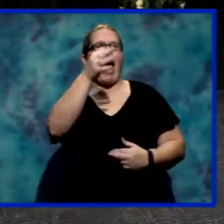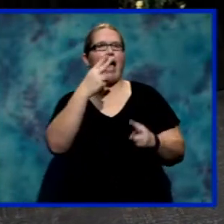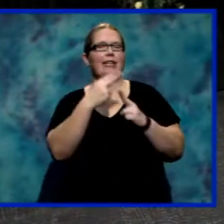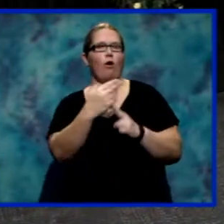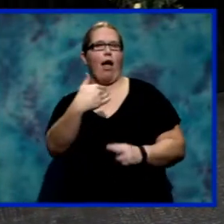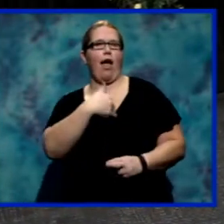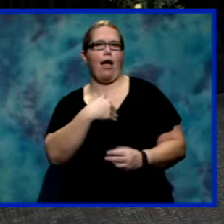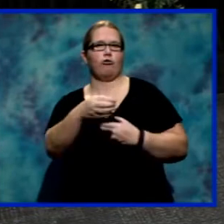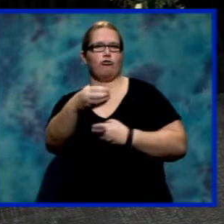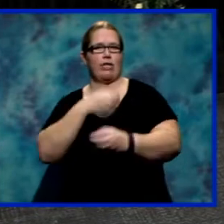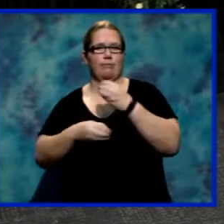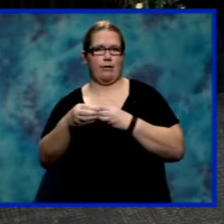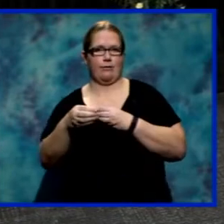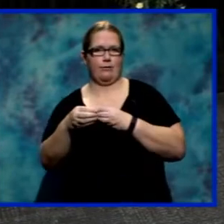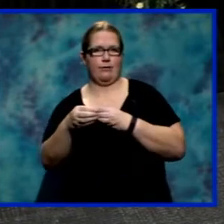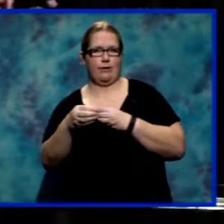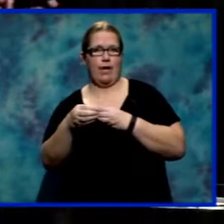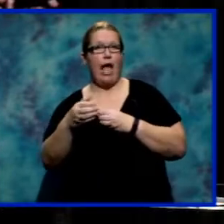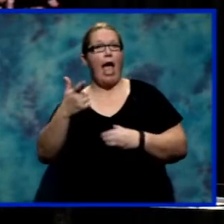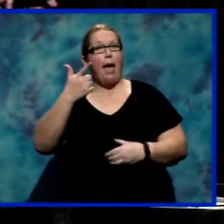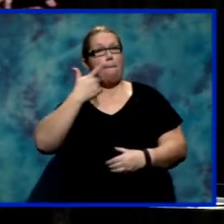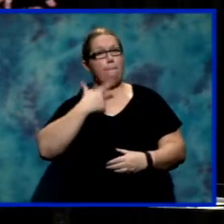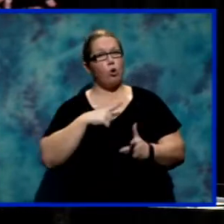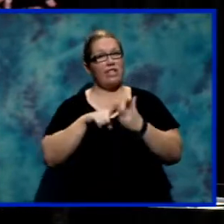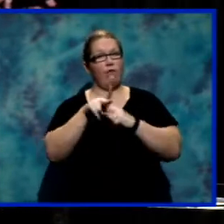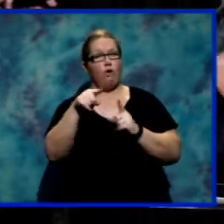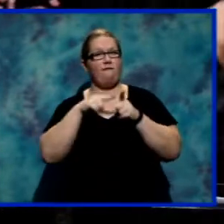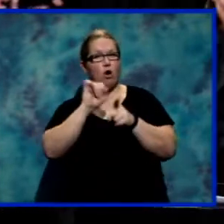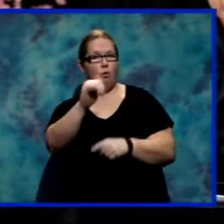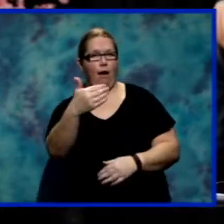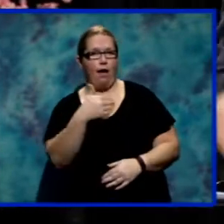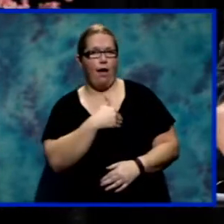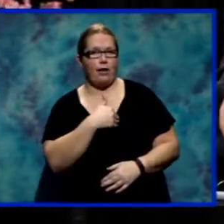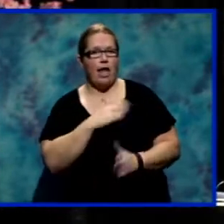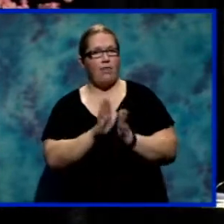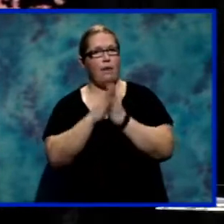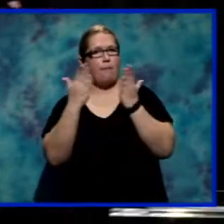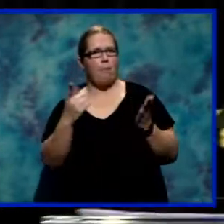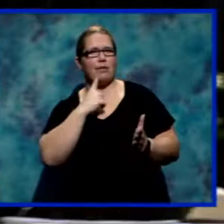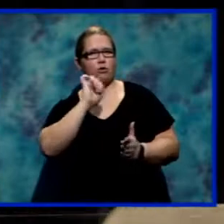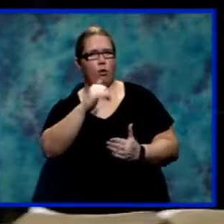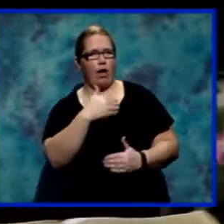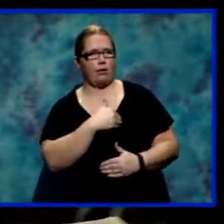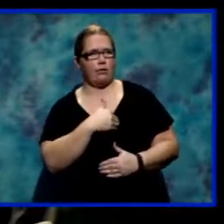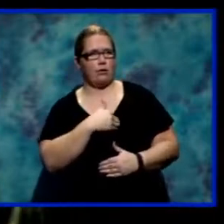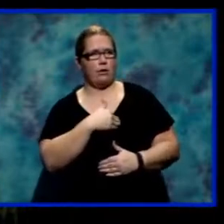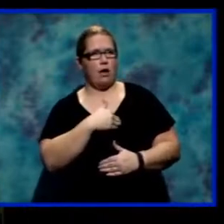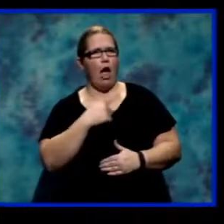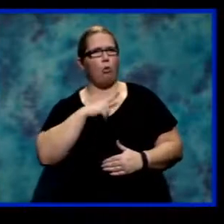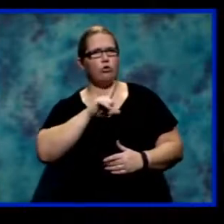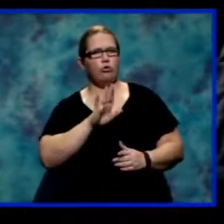transplant. Because if you follow your heart, the Bible says your heart. Now, I want you to be confronted with